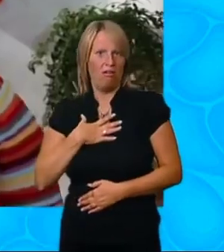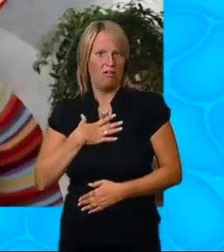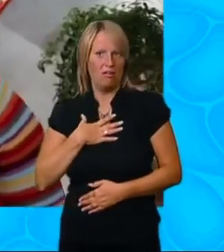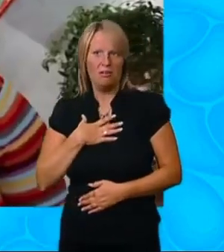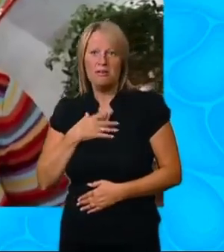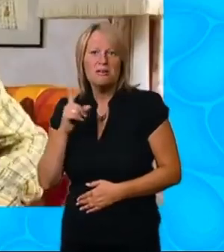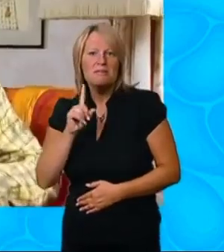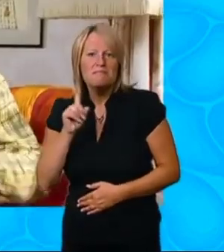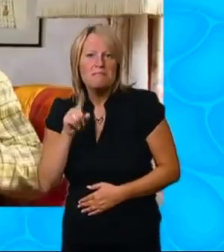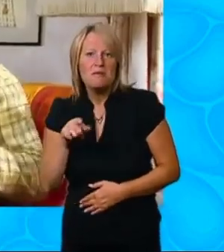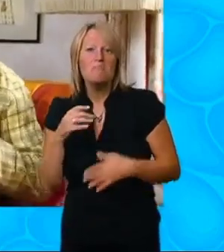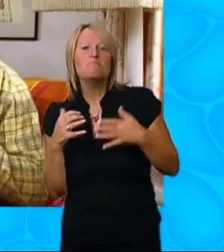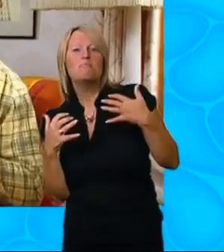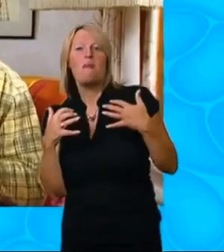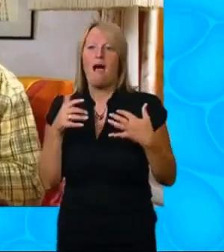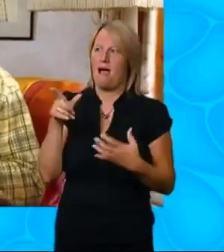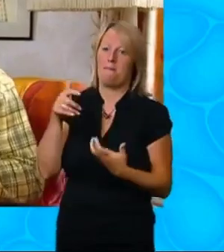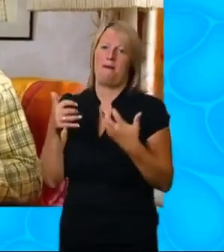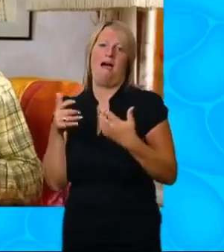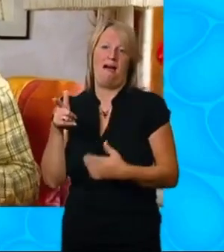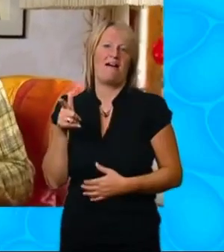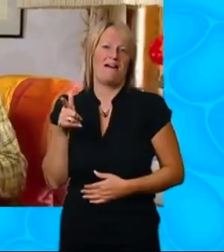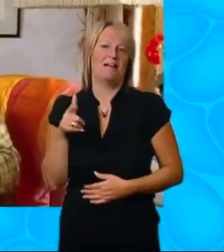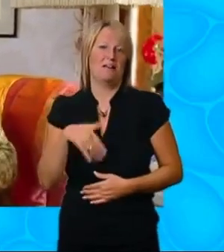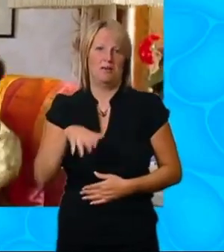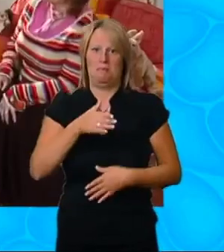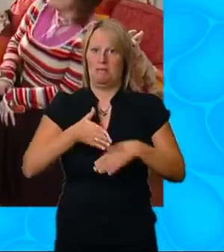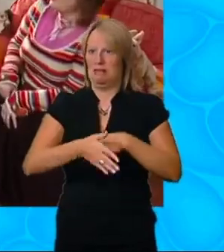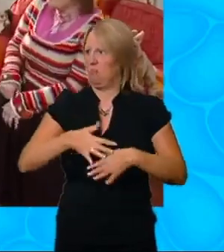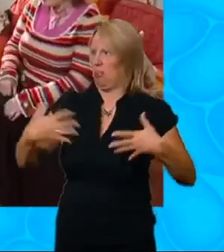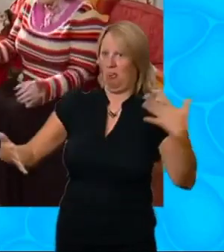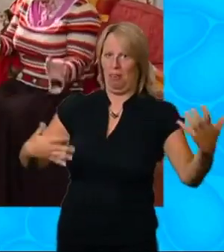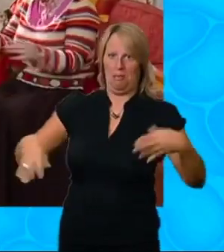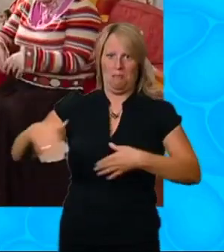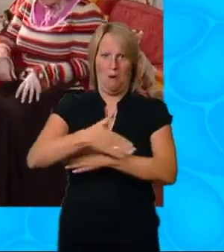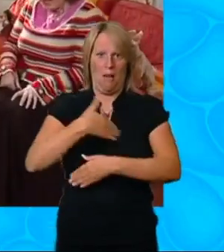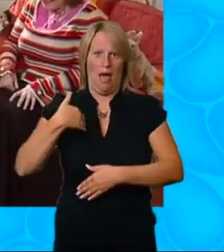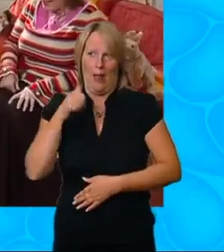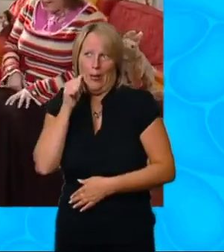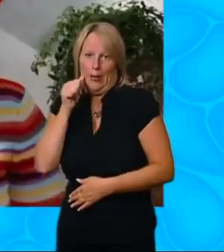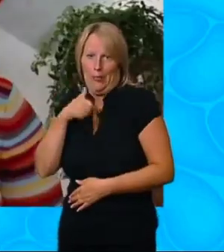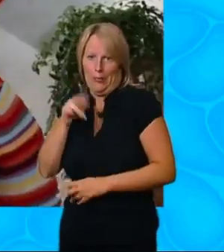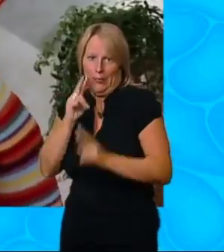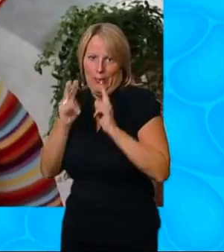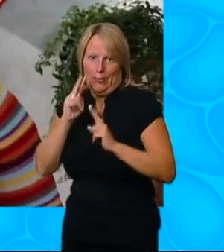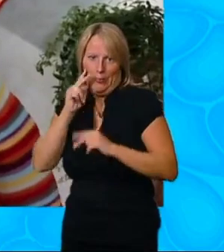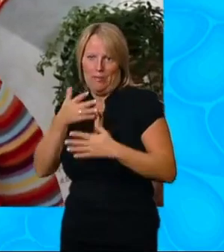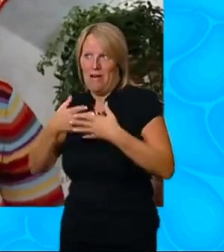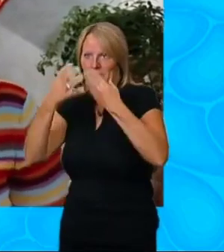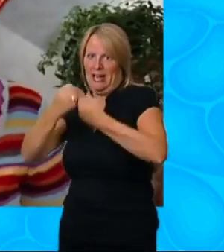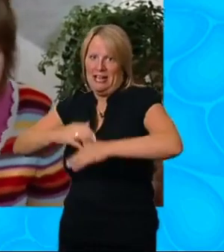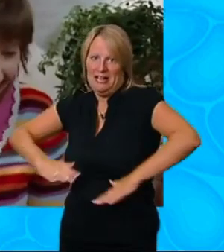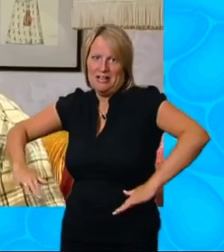Bonko the bear. Oh, the place does seem in a mess this morning, Granny Murray. Oh, I know, it might seem in a bit of a mess, but there's a place for